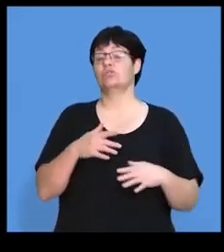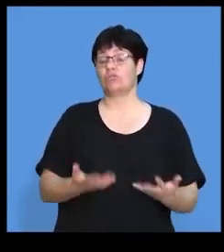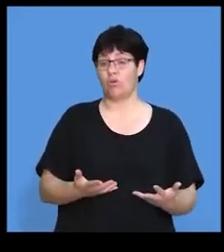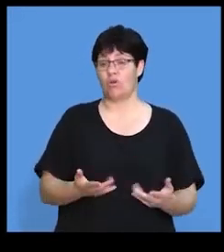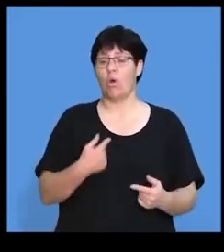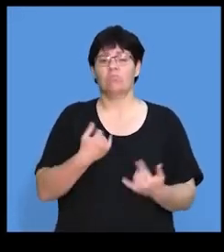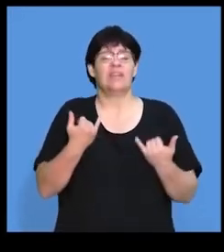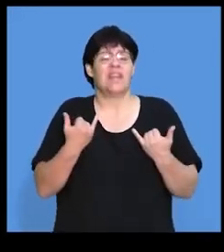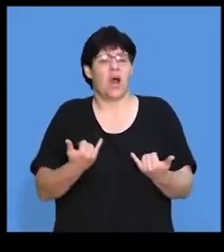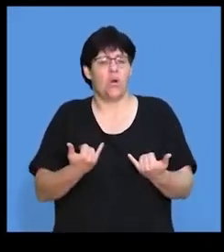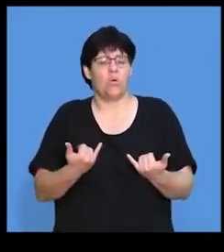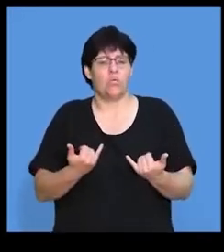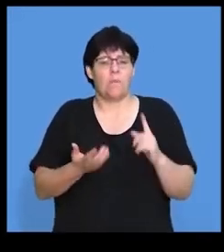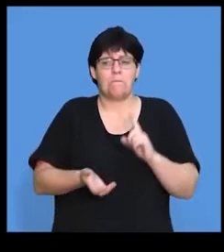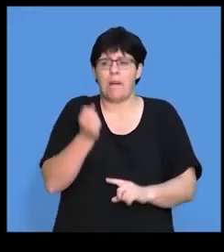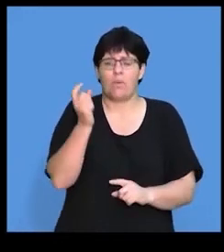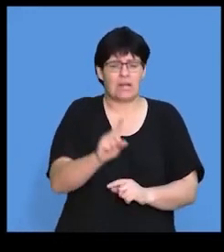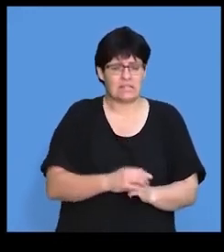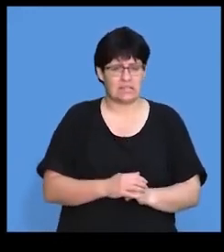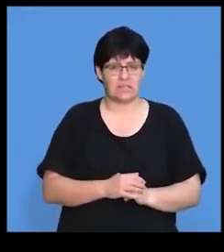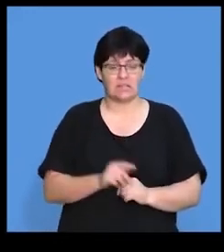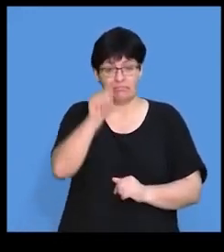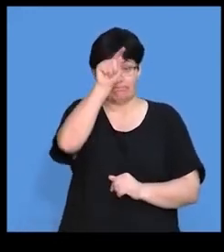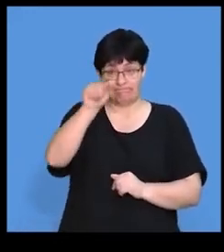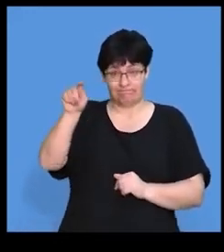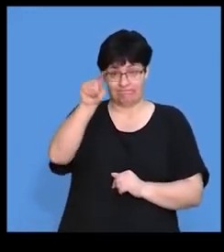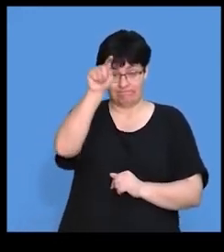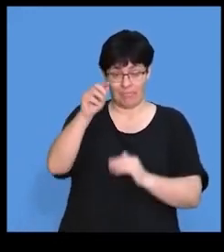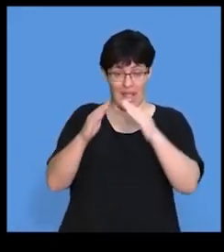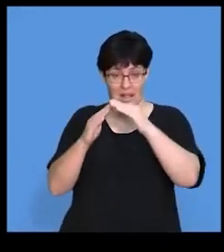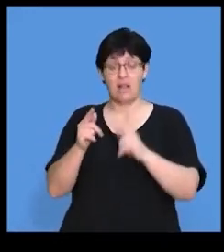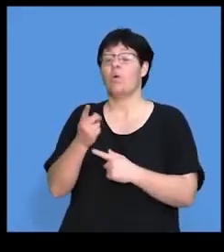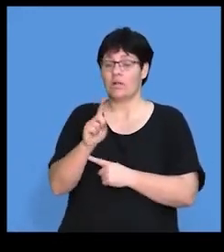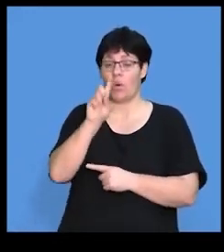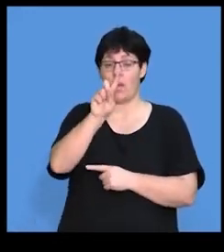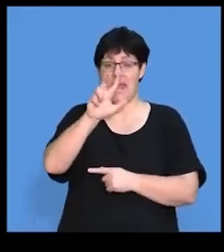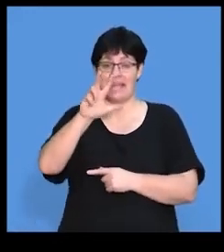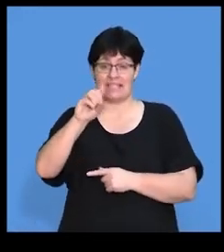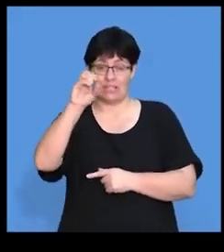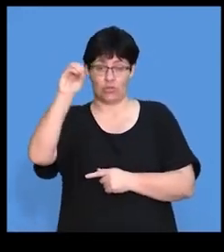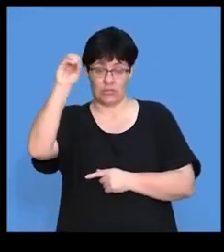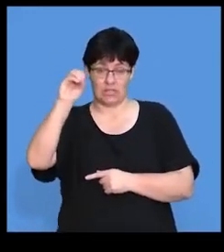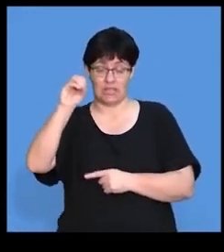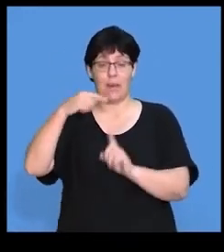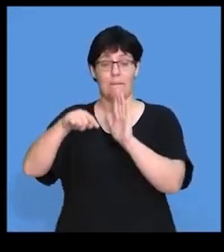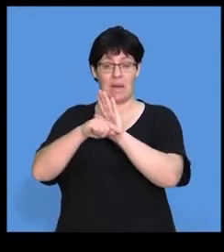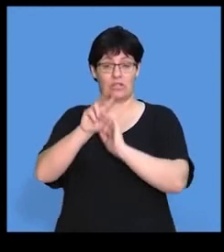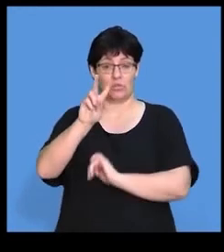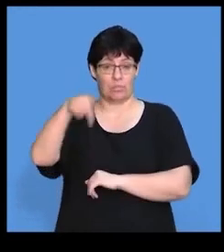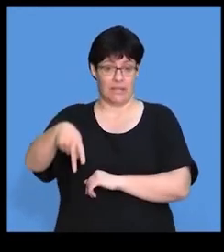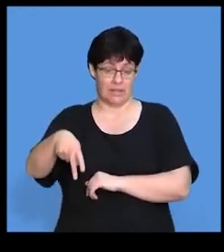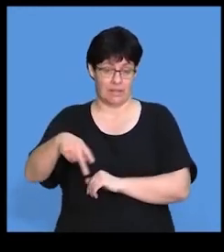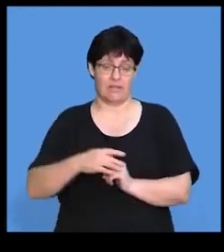Okay, so what we've just found is that this angle over here is equal to 180 degrees